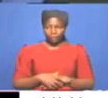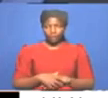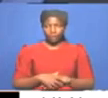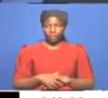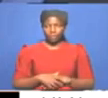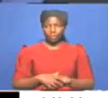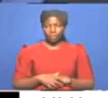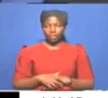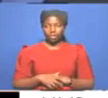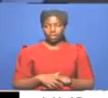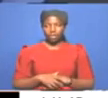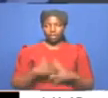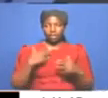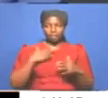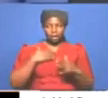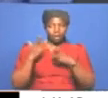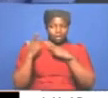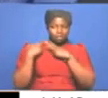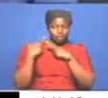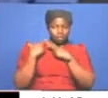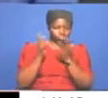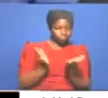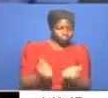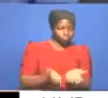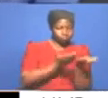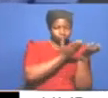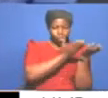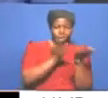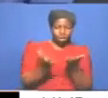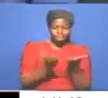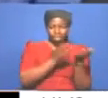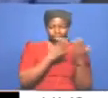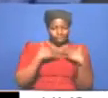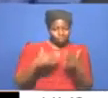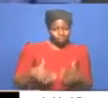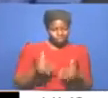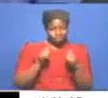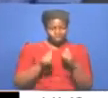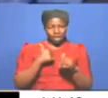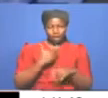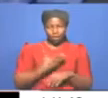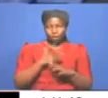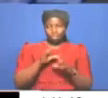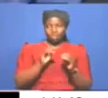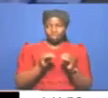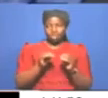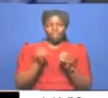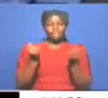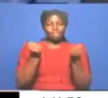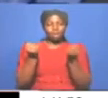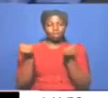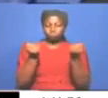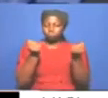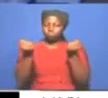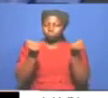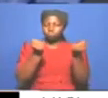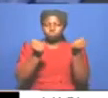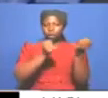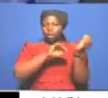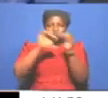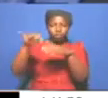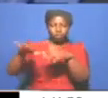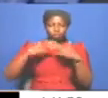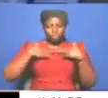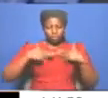wenyewe. Inaletwa na gari na inamwagwa kwa ile kabriji ya kuenda Busia Kisumu.